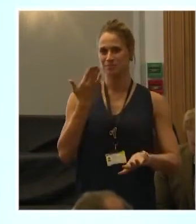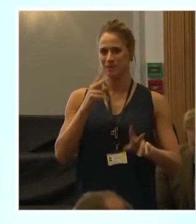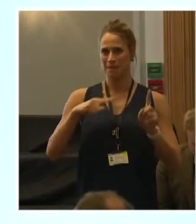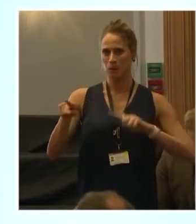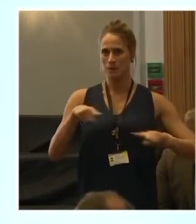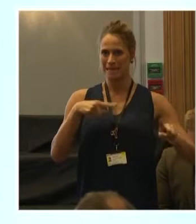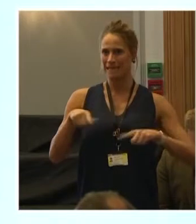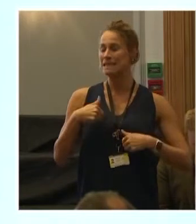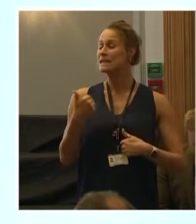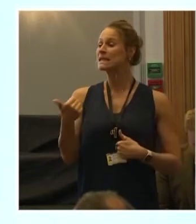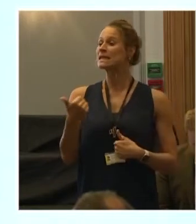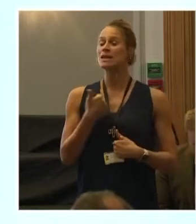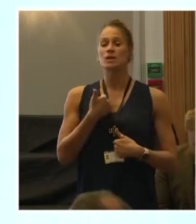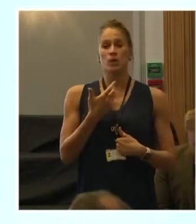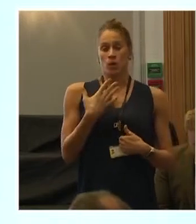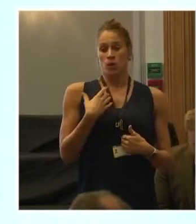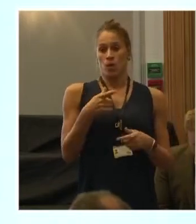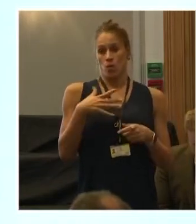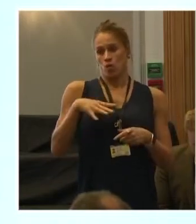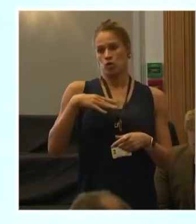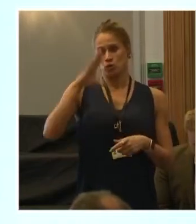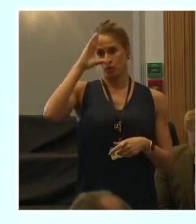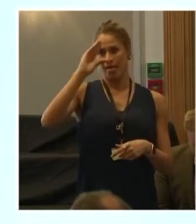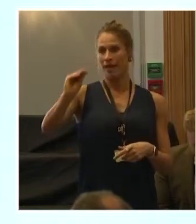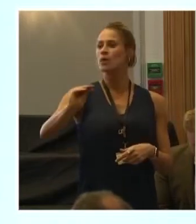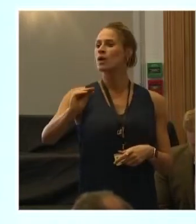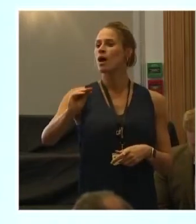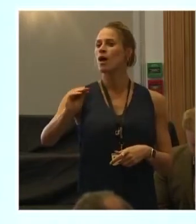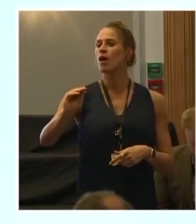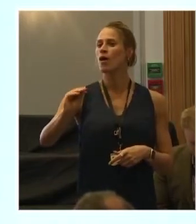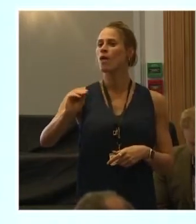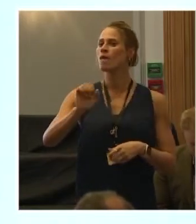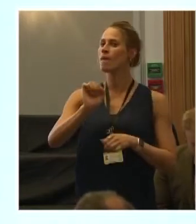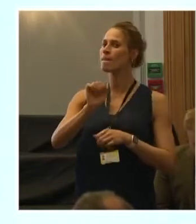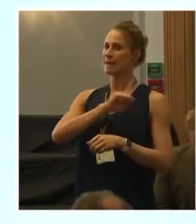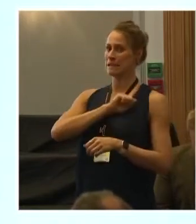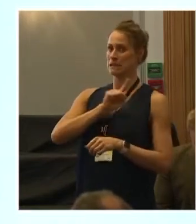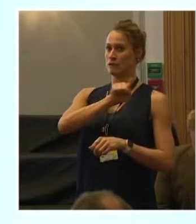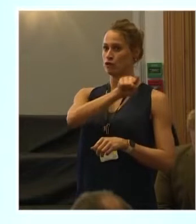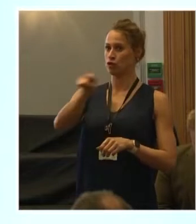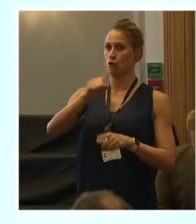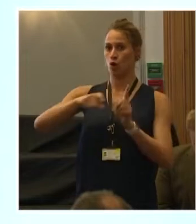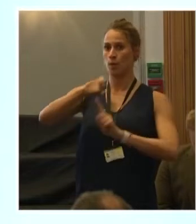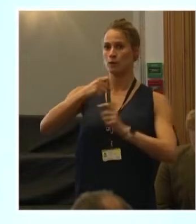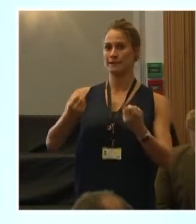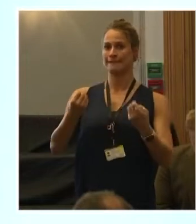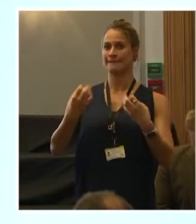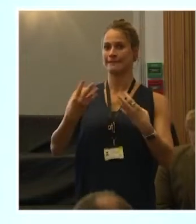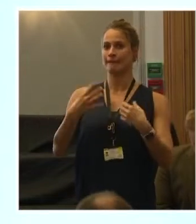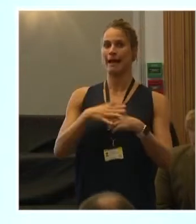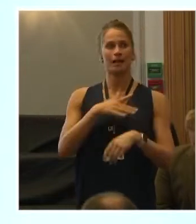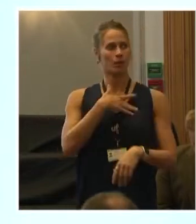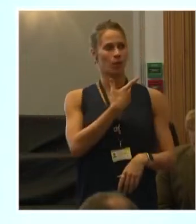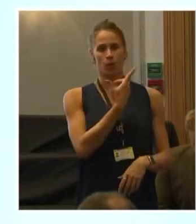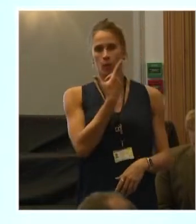me not to let you know that due to the insight that this community gave us, we managed to get this project, Discover